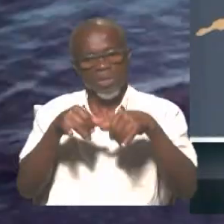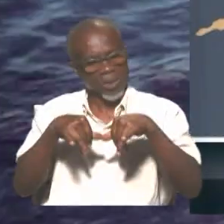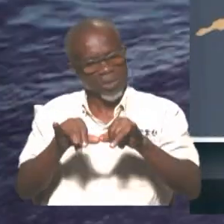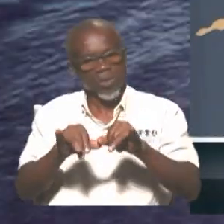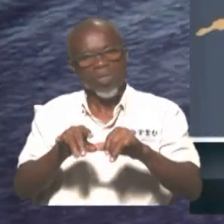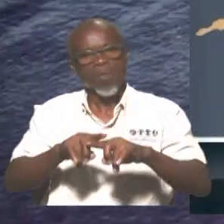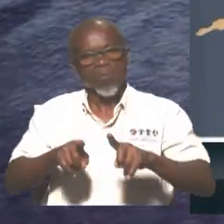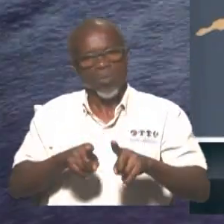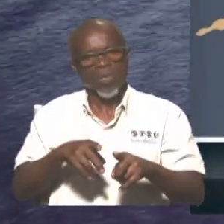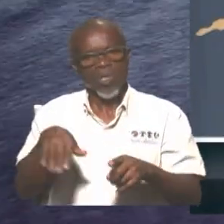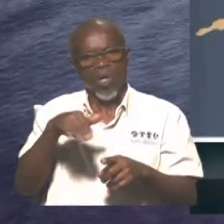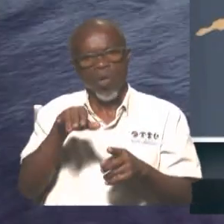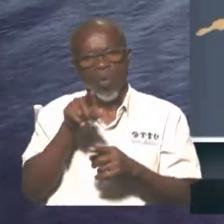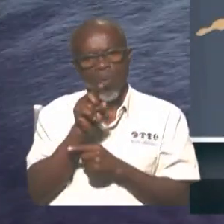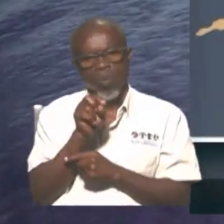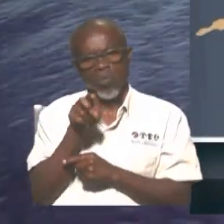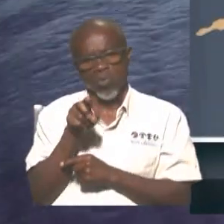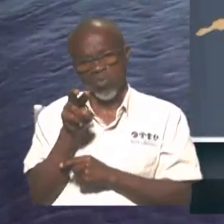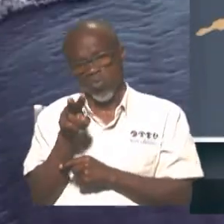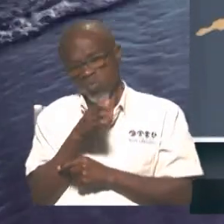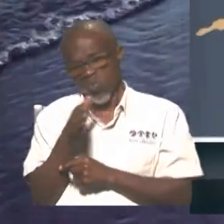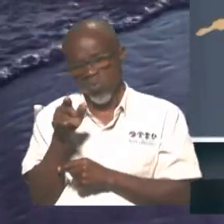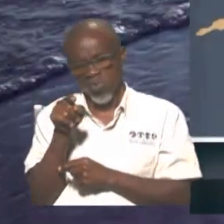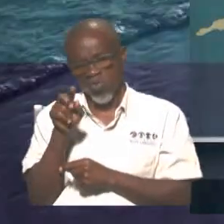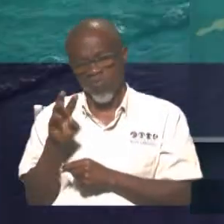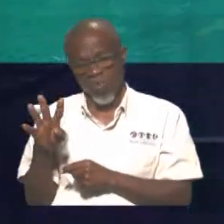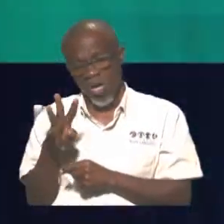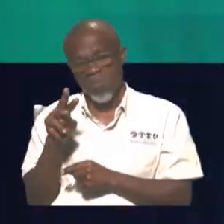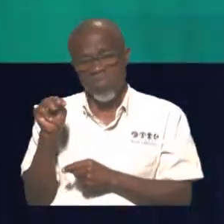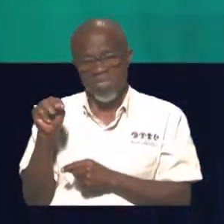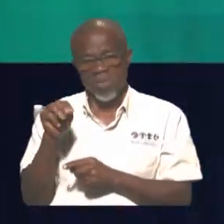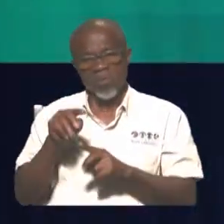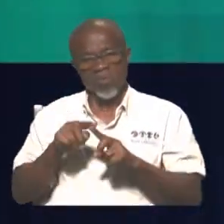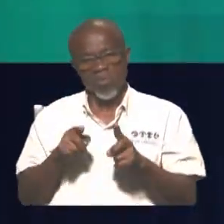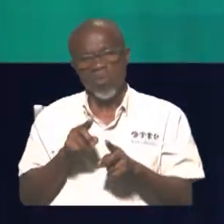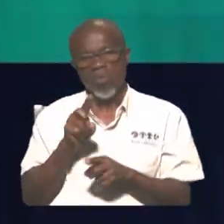but below 1 meter in sheltered areas. Now, I know it was a long one,